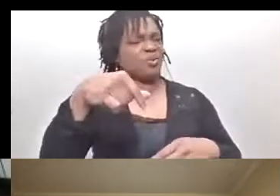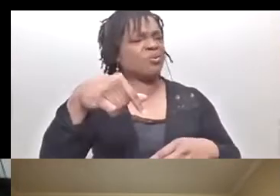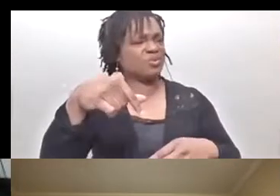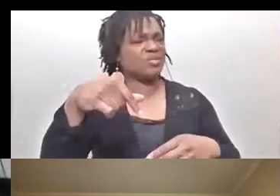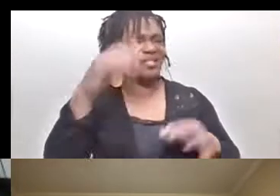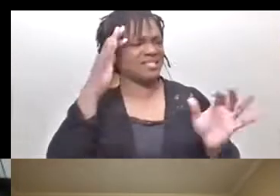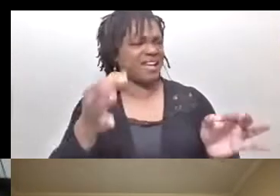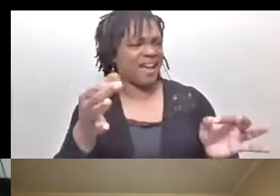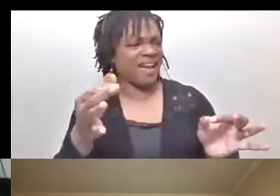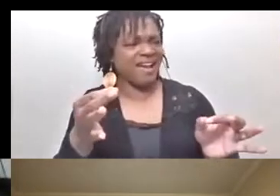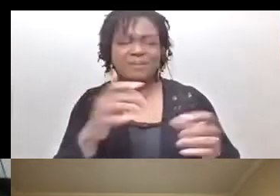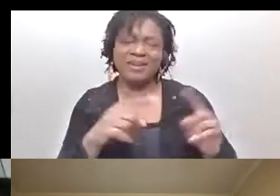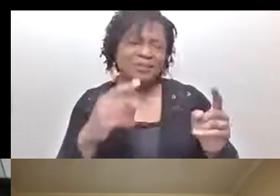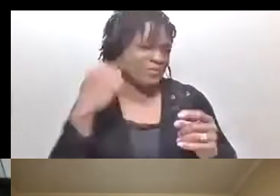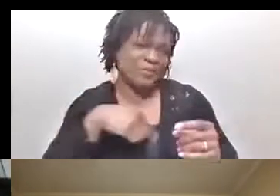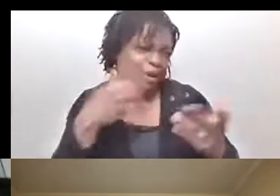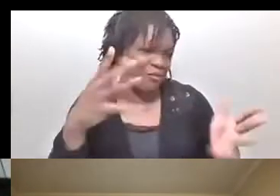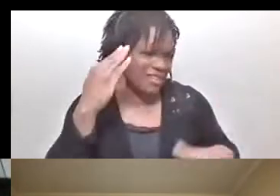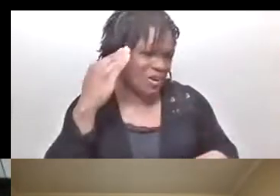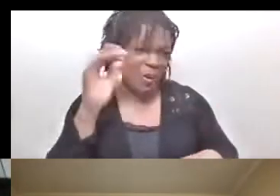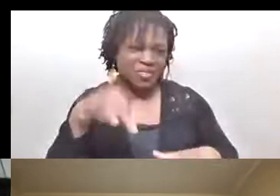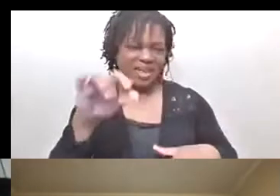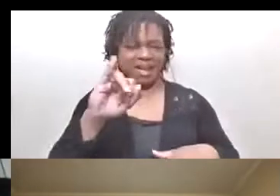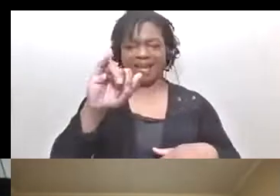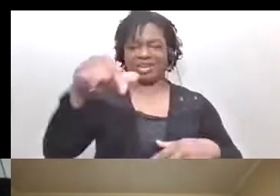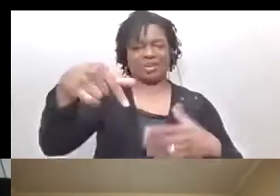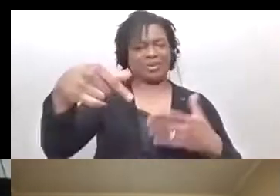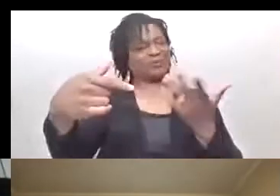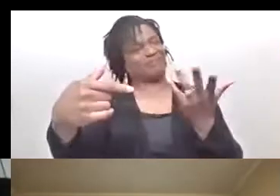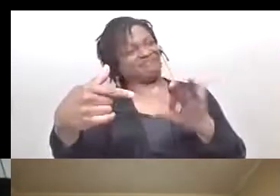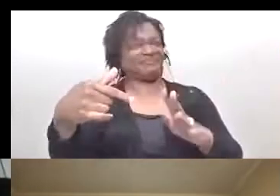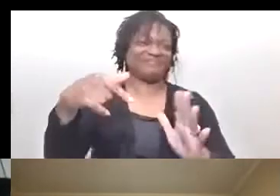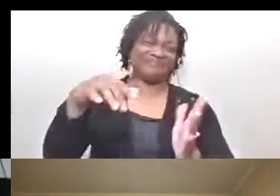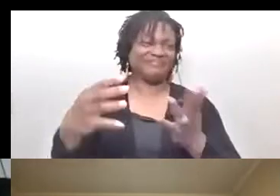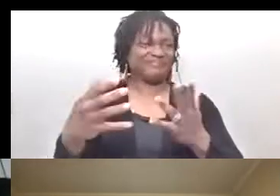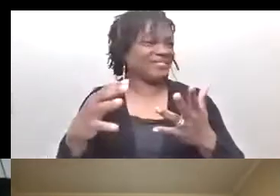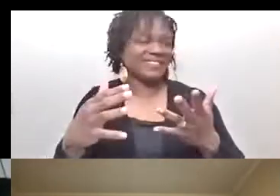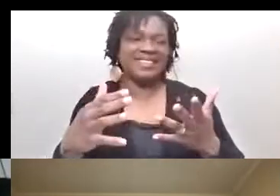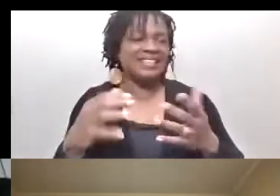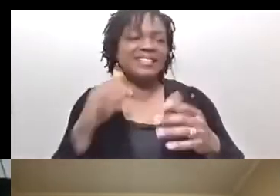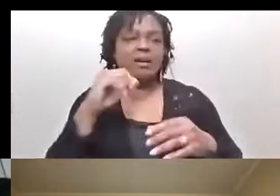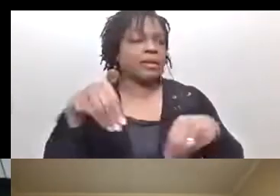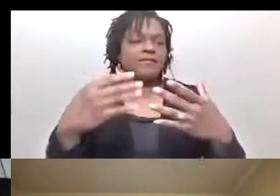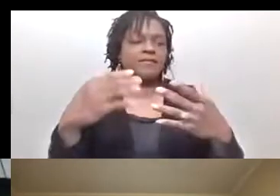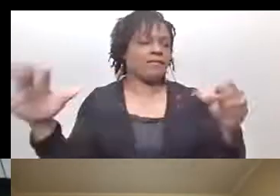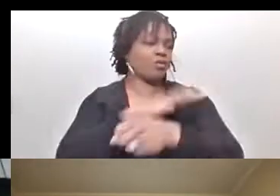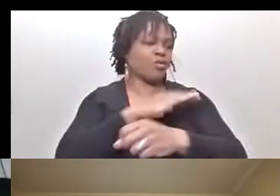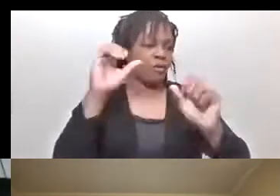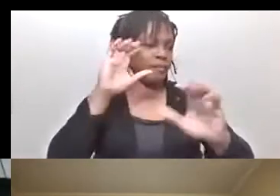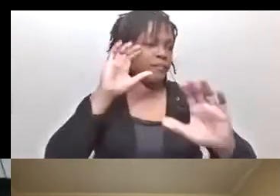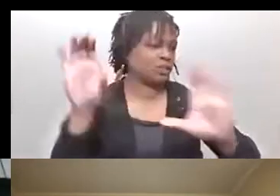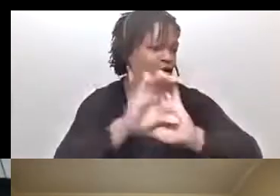just does not capture the whole picture by any means. And so looking through some federal court